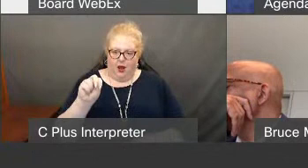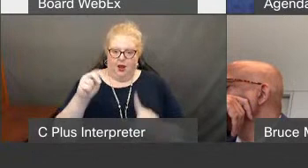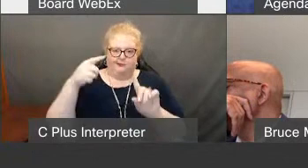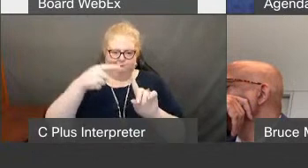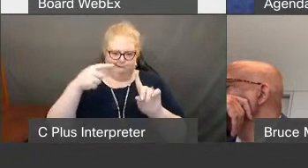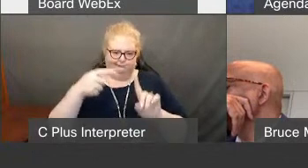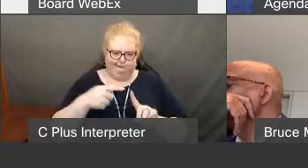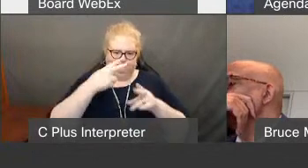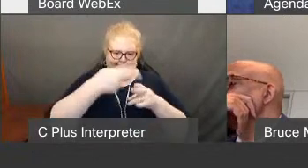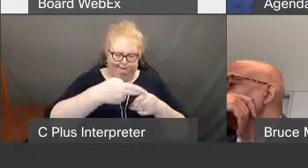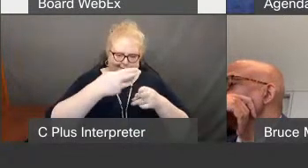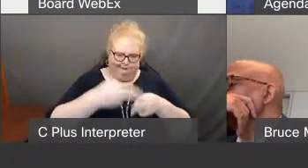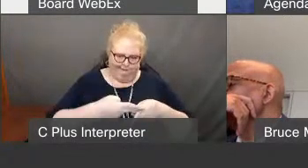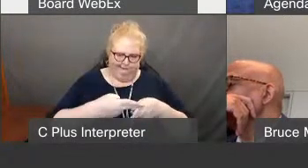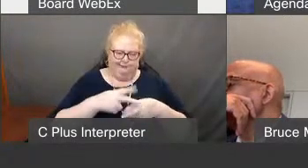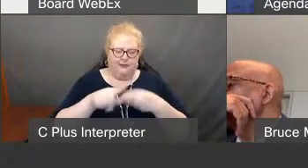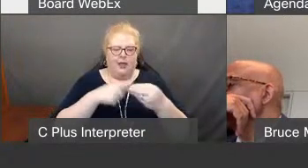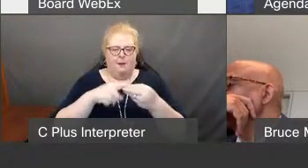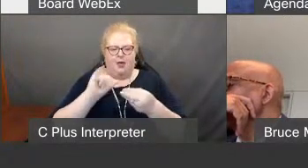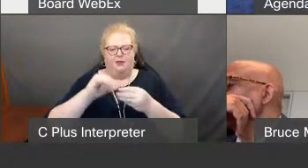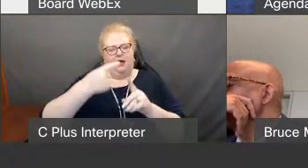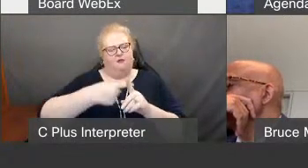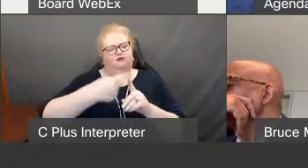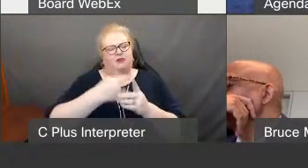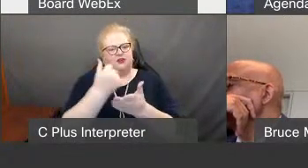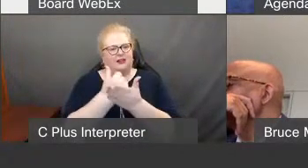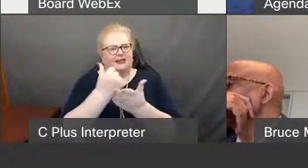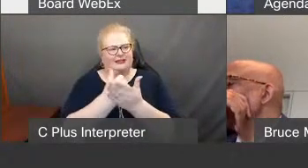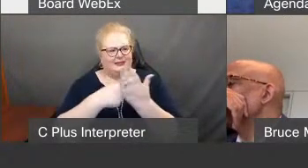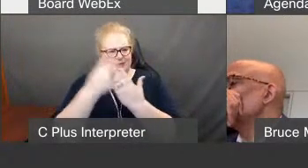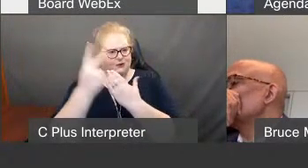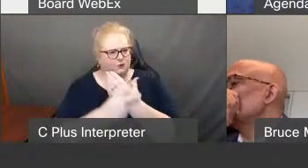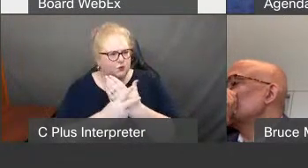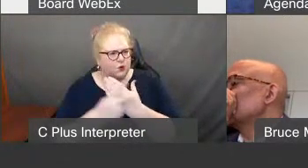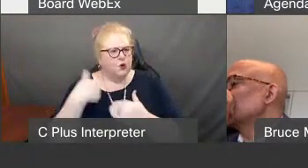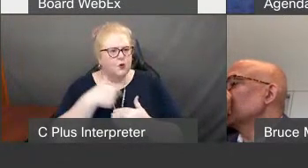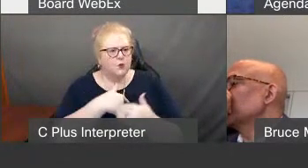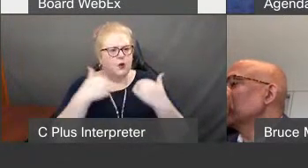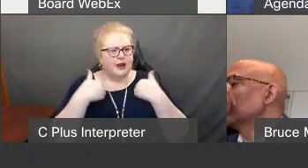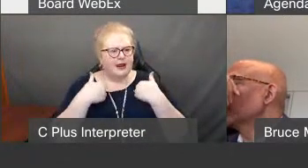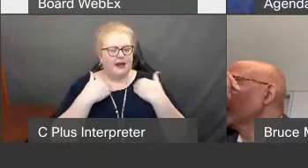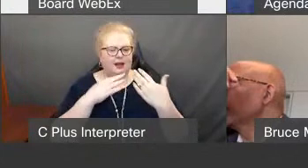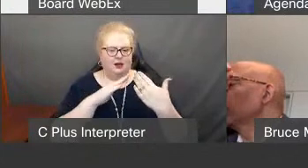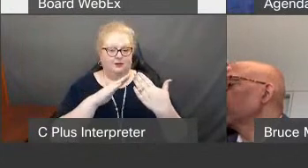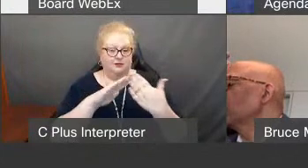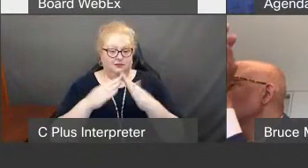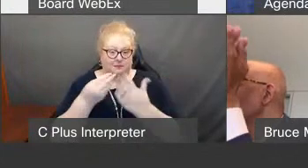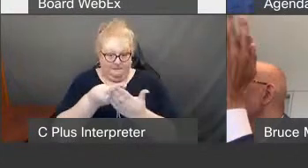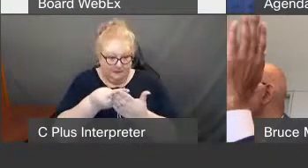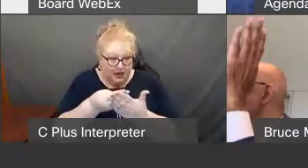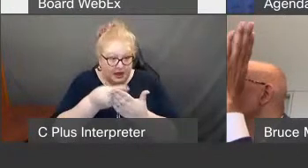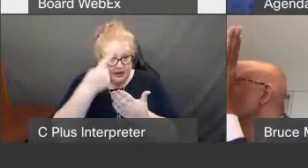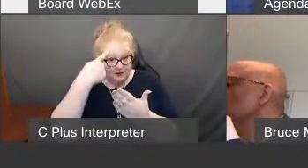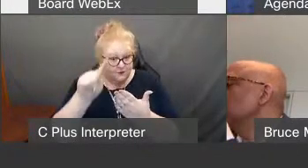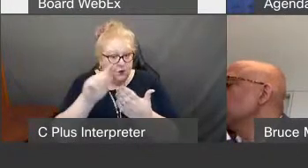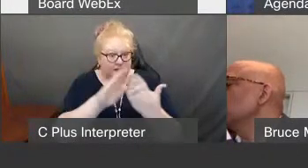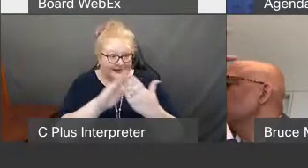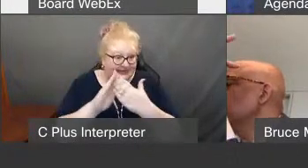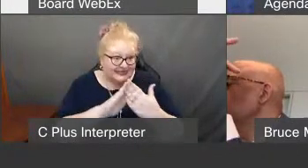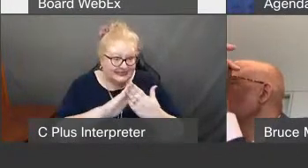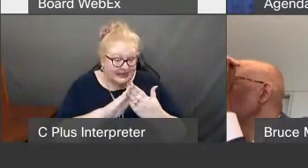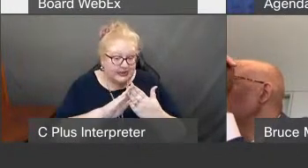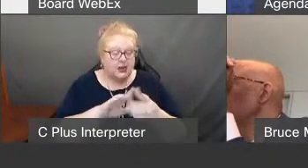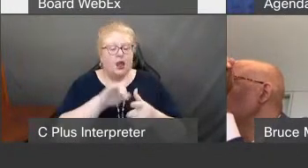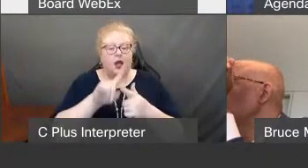and it's related to the rental assistance program. I think we have dollars for the city to use. Kevin, is that not correct? And there's dollars that go